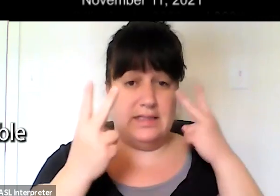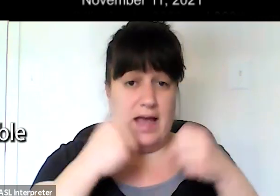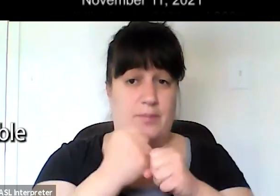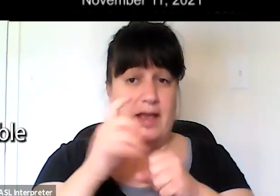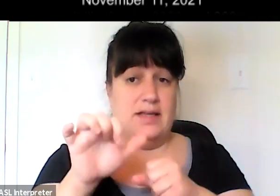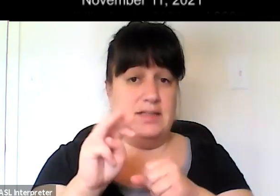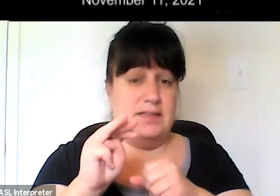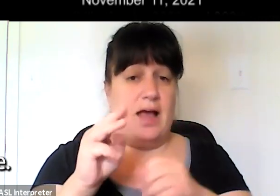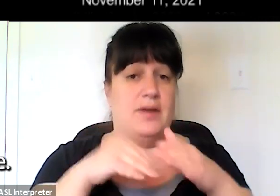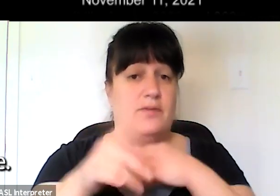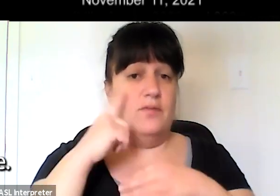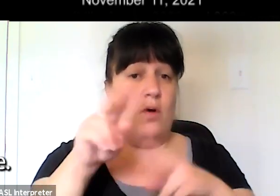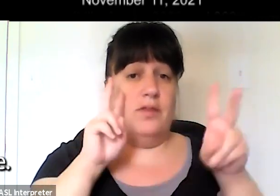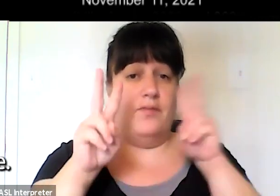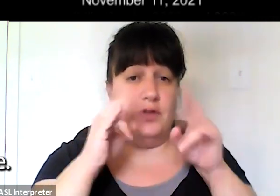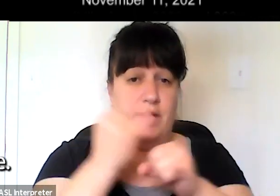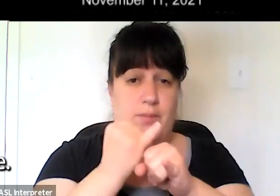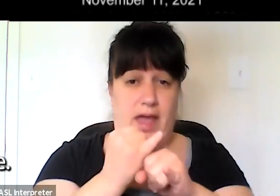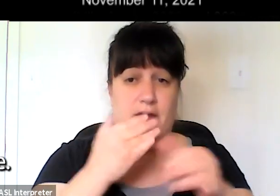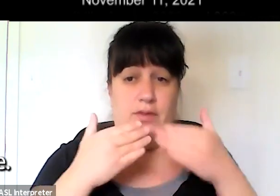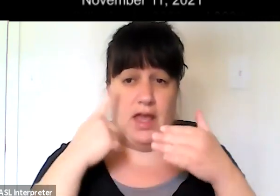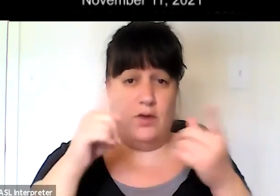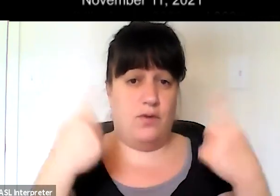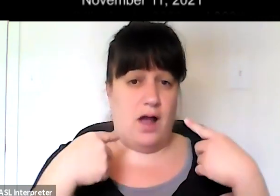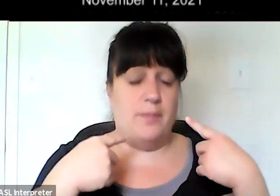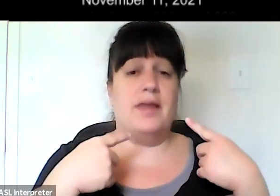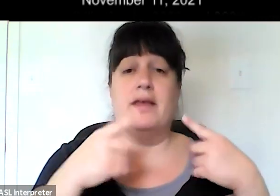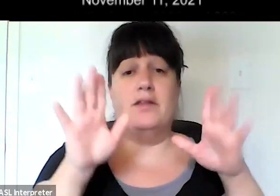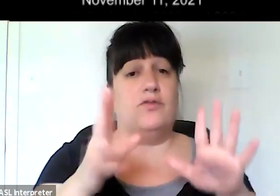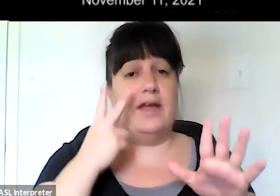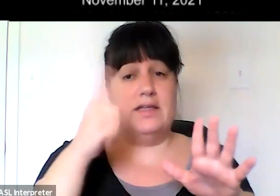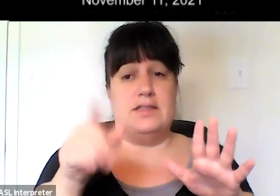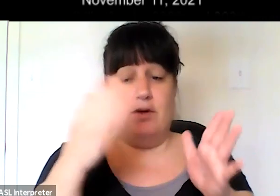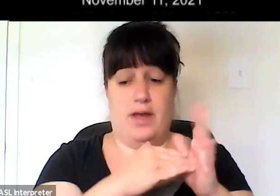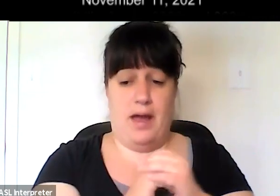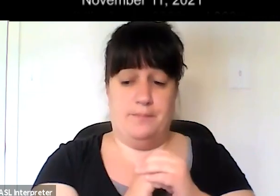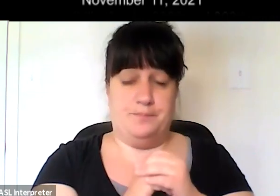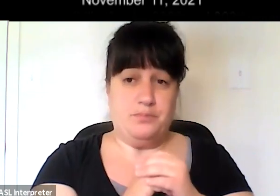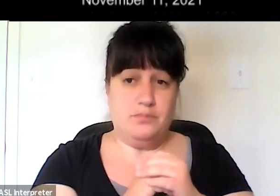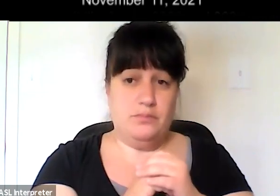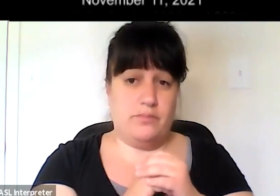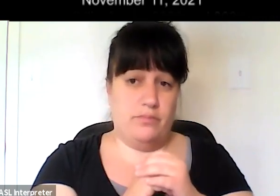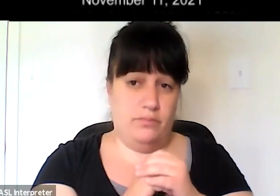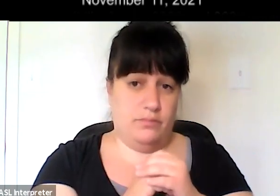for the visually impaired. So Sahil, thank you so much for being here. It's so great to see you again.